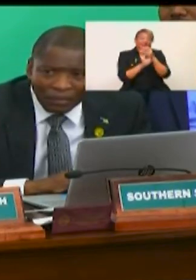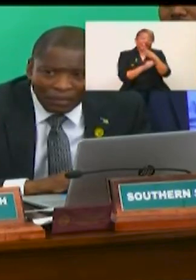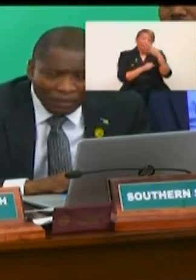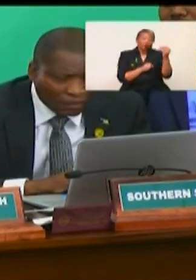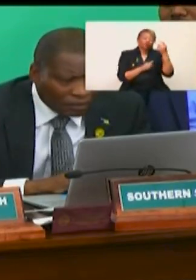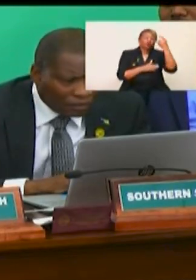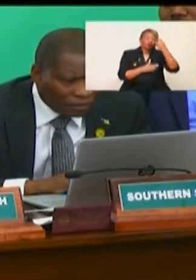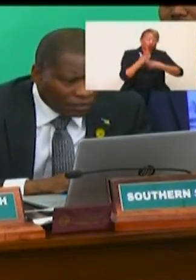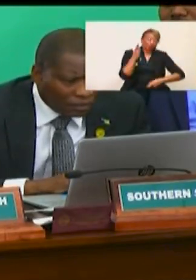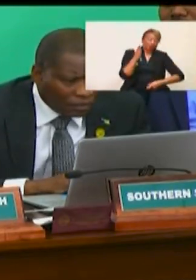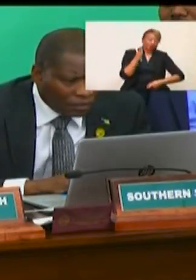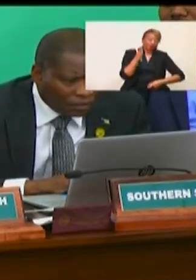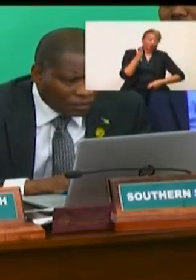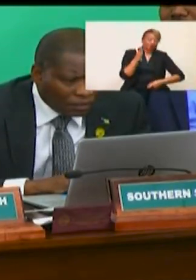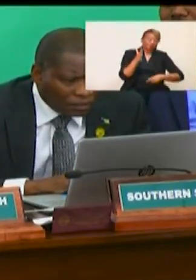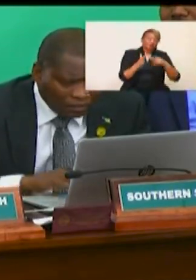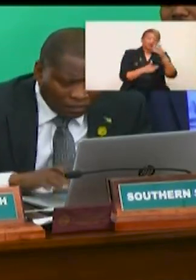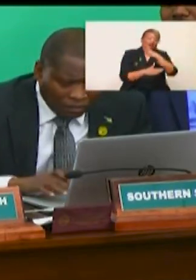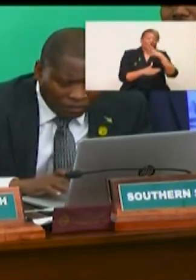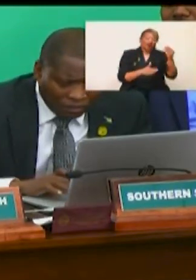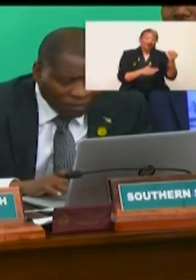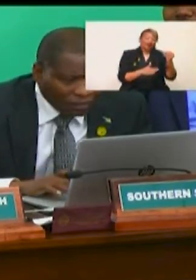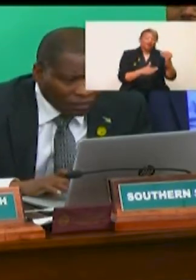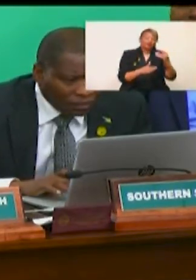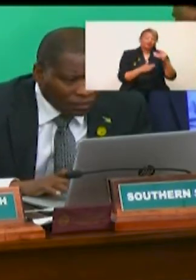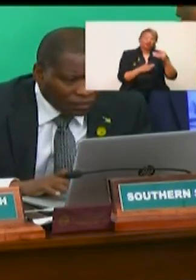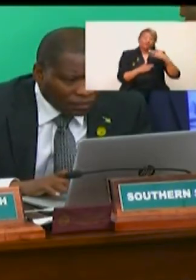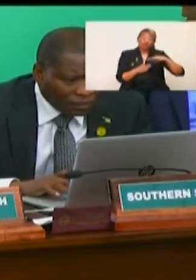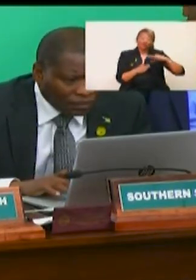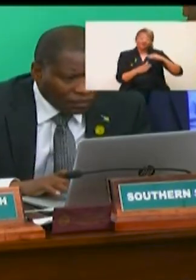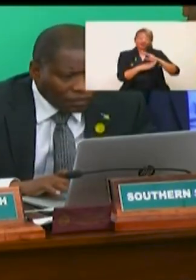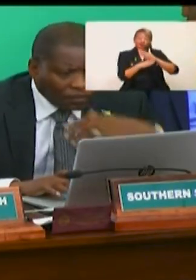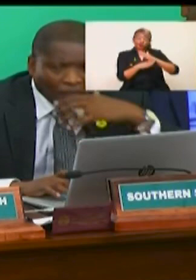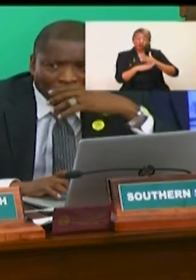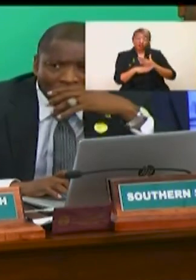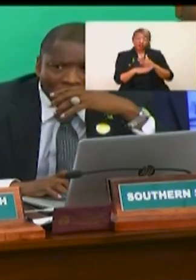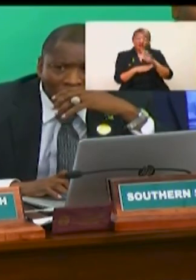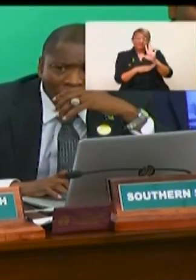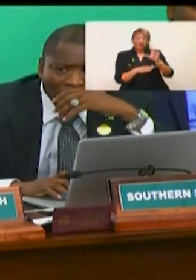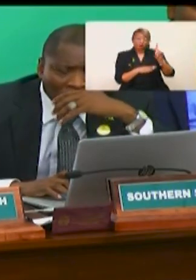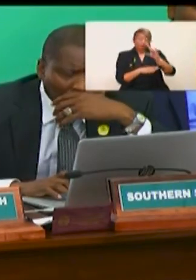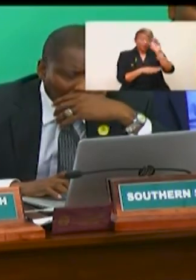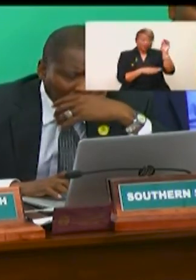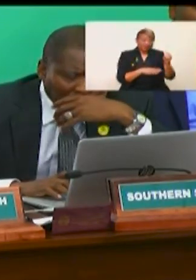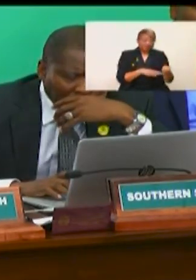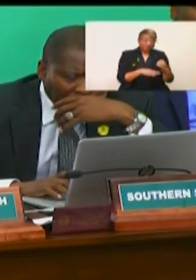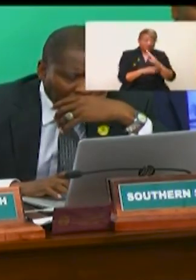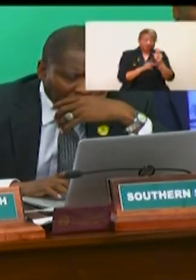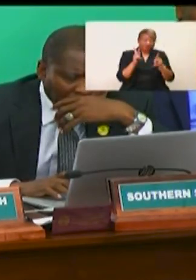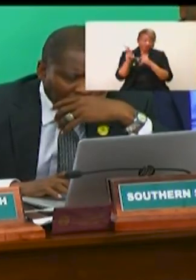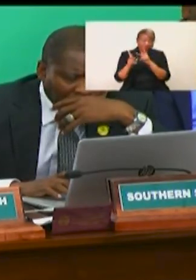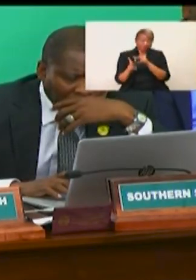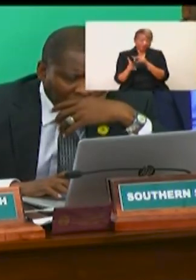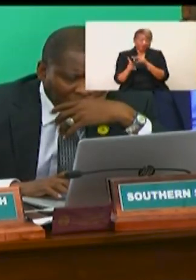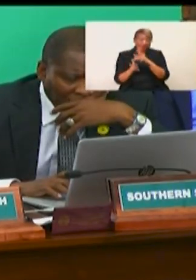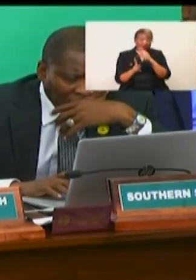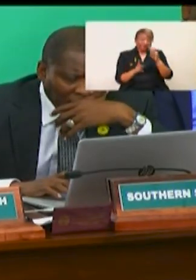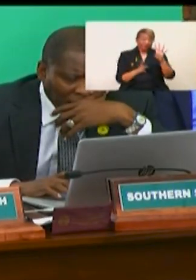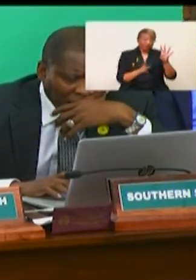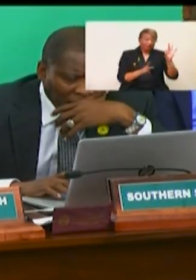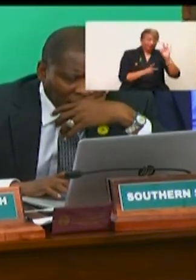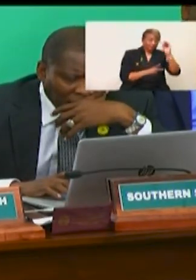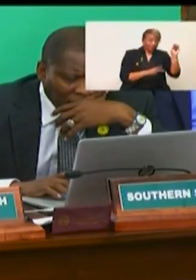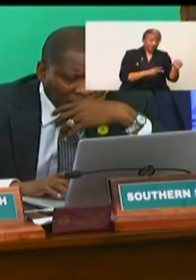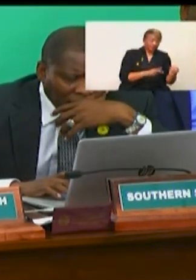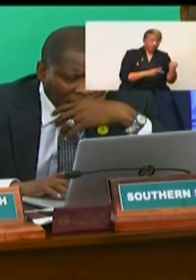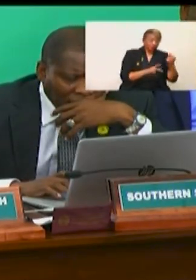the cost. And the profit is shared 51% to the Bahamian populace and